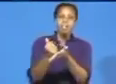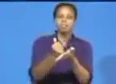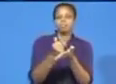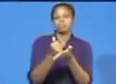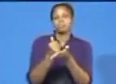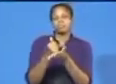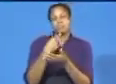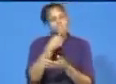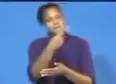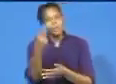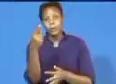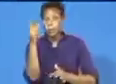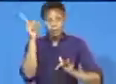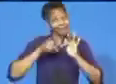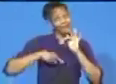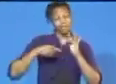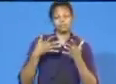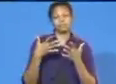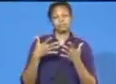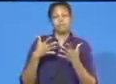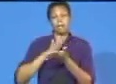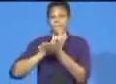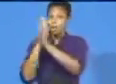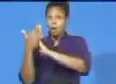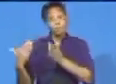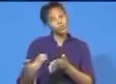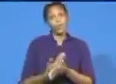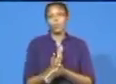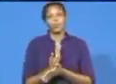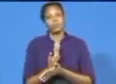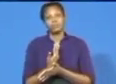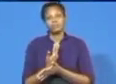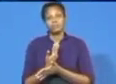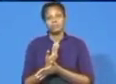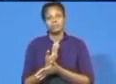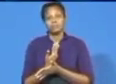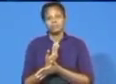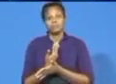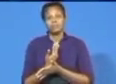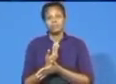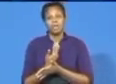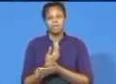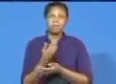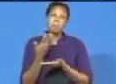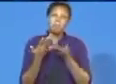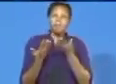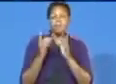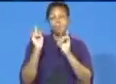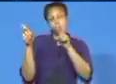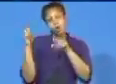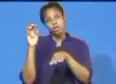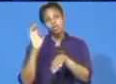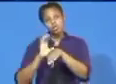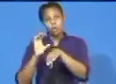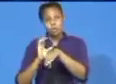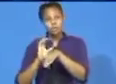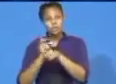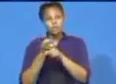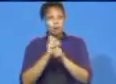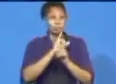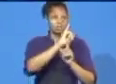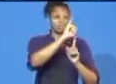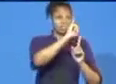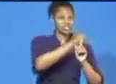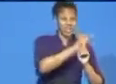I said you cannot become a brand new you. You may go to church from